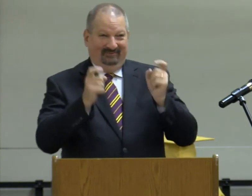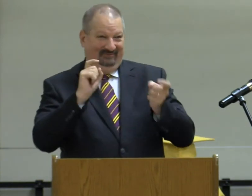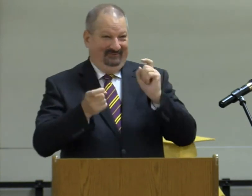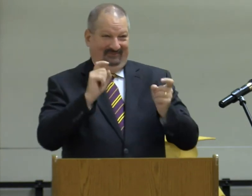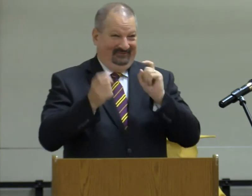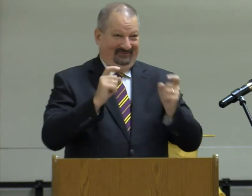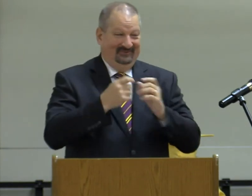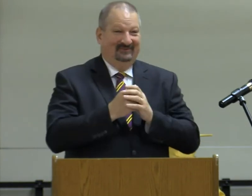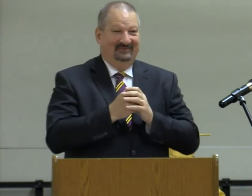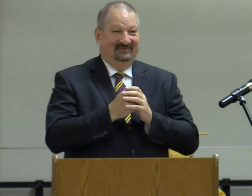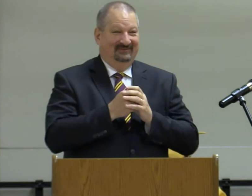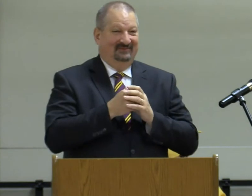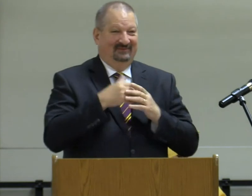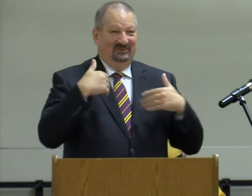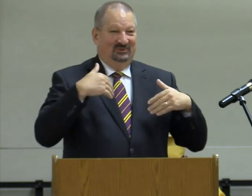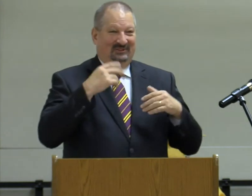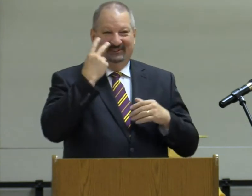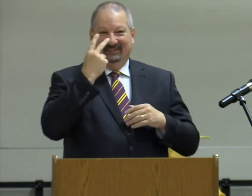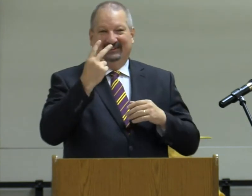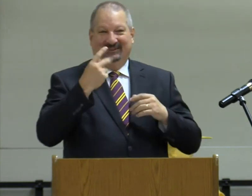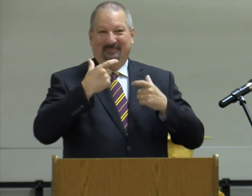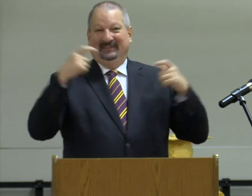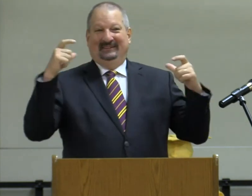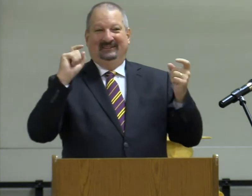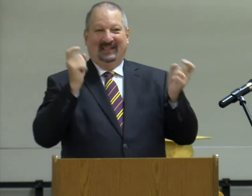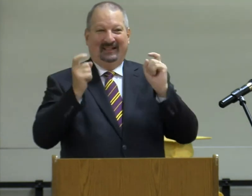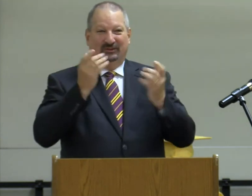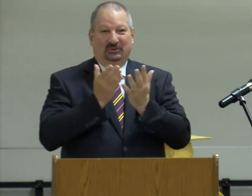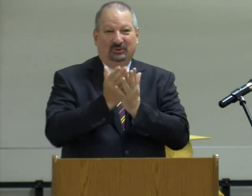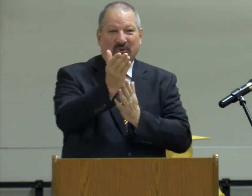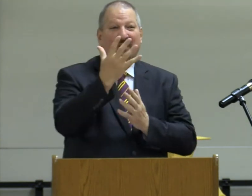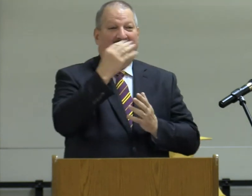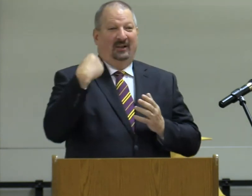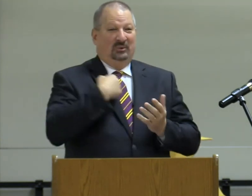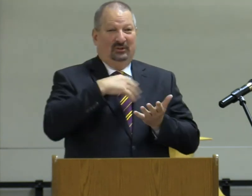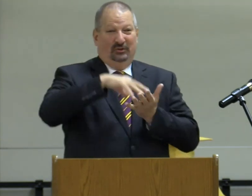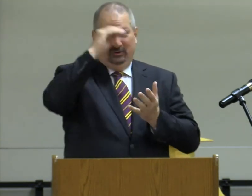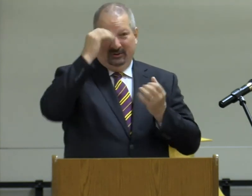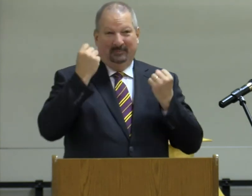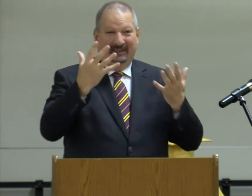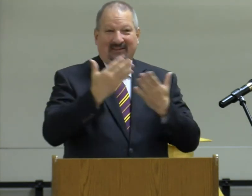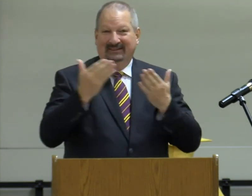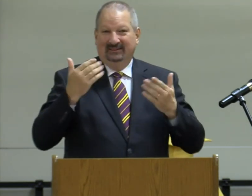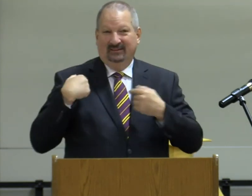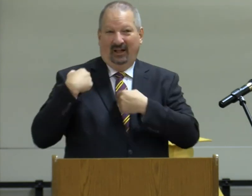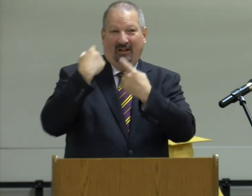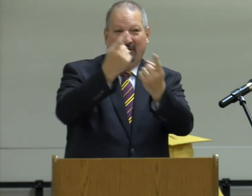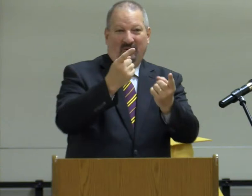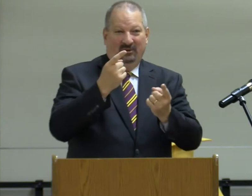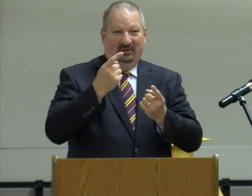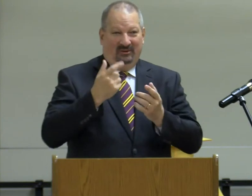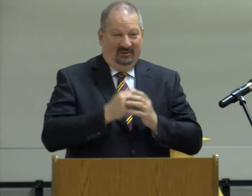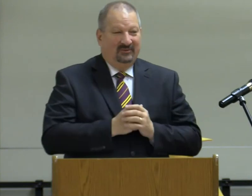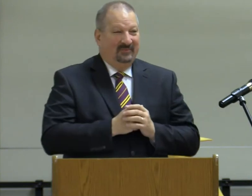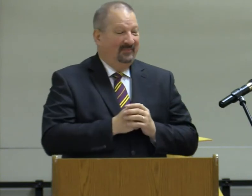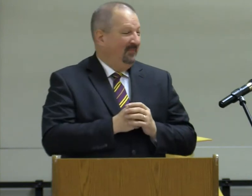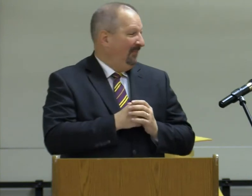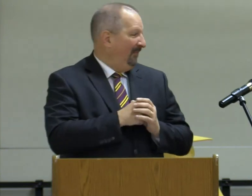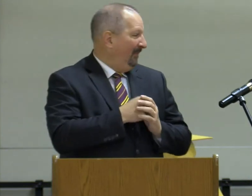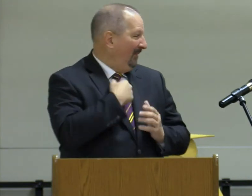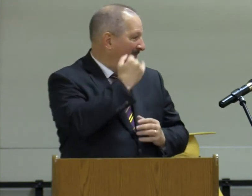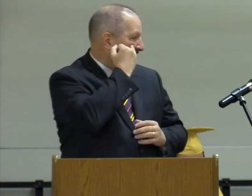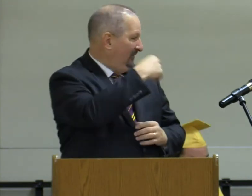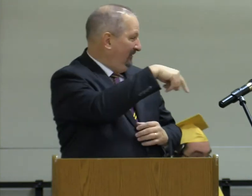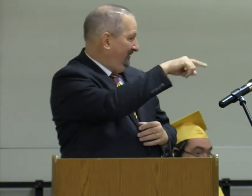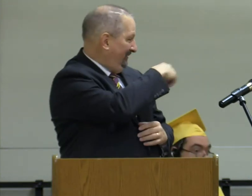learning, being on campus and those constant changes and ebb and flow of learning, they have persevered and they've learned a lot of